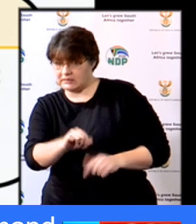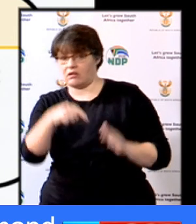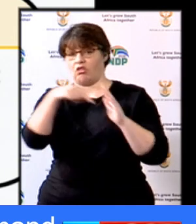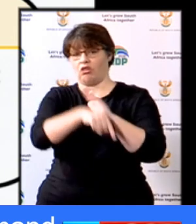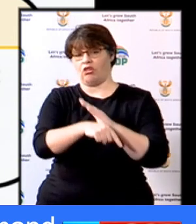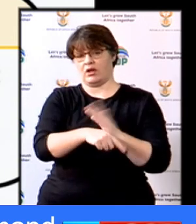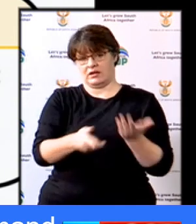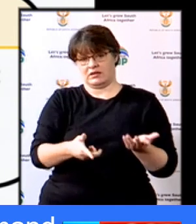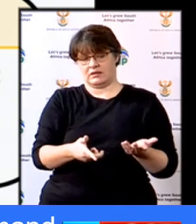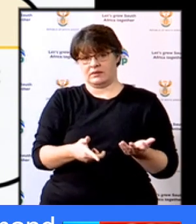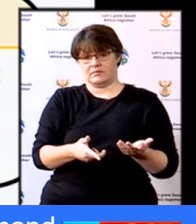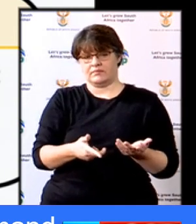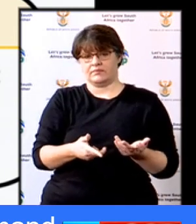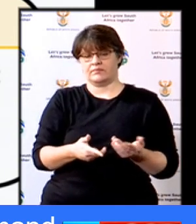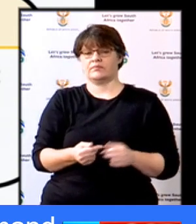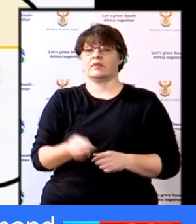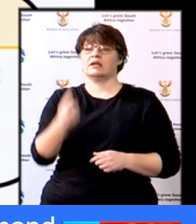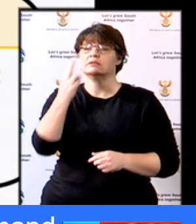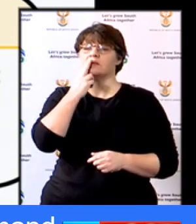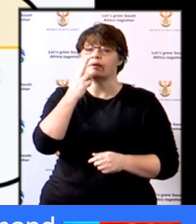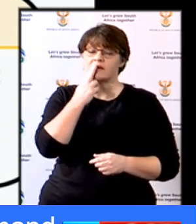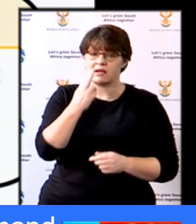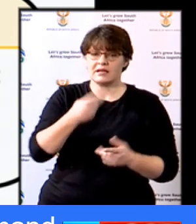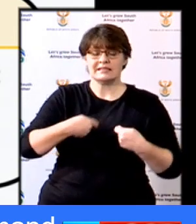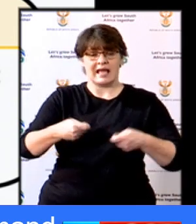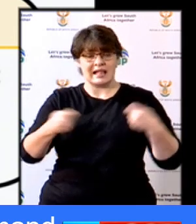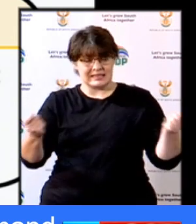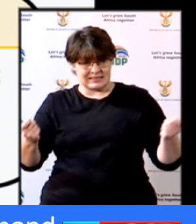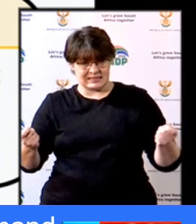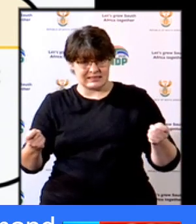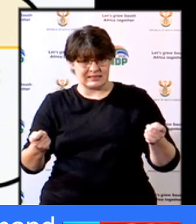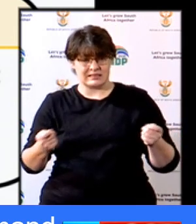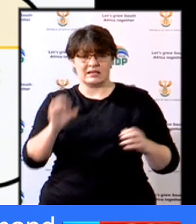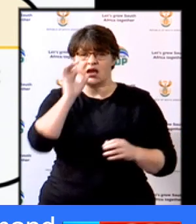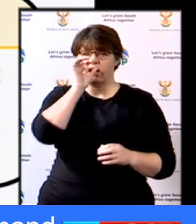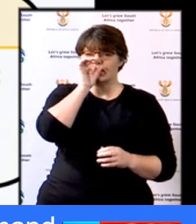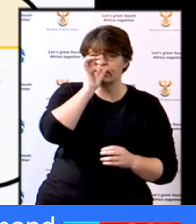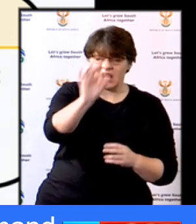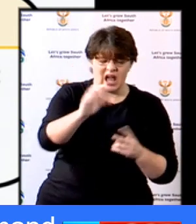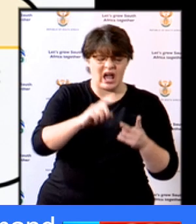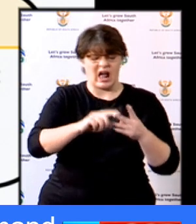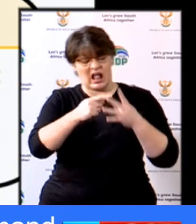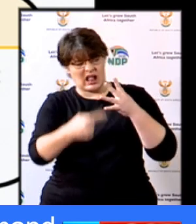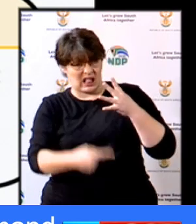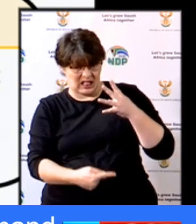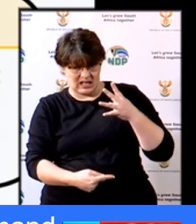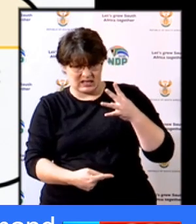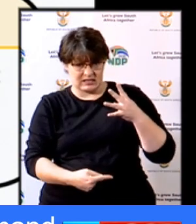The sale of tobacco, tobacco products, e-cigarettes and related products remain